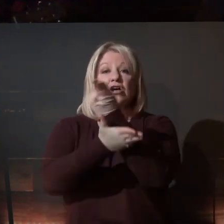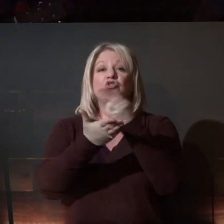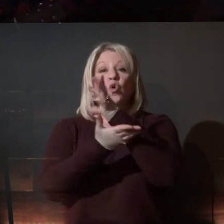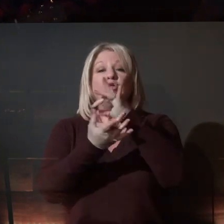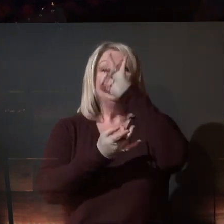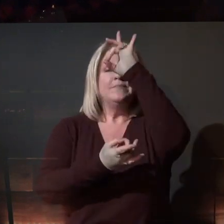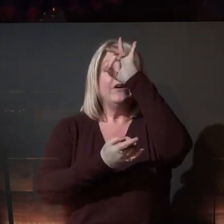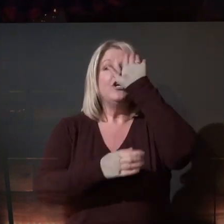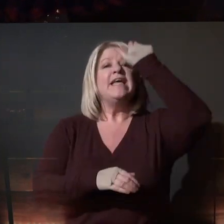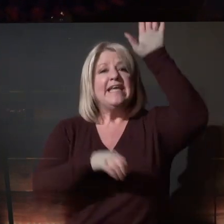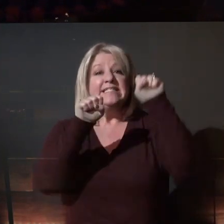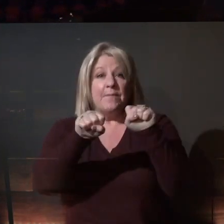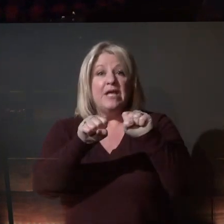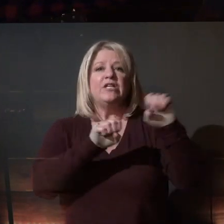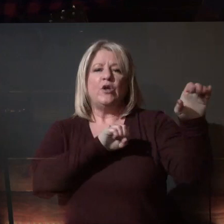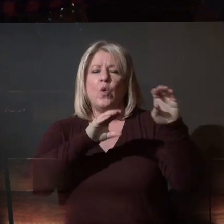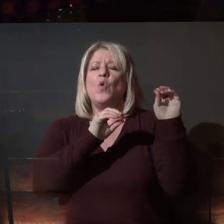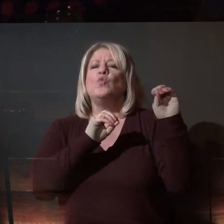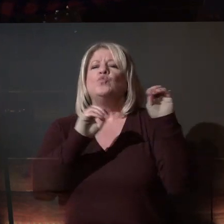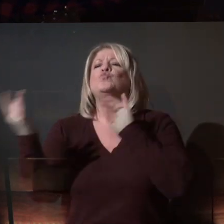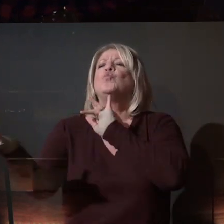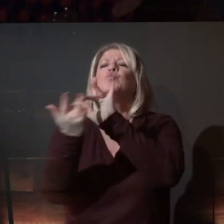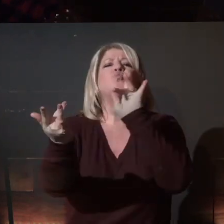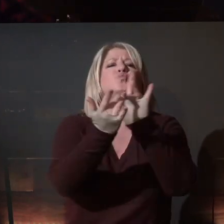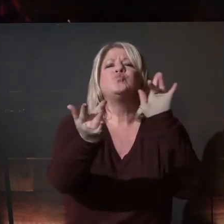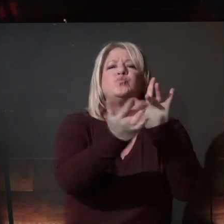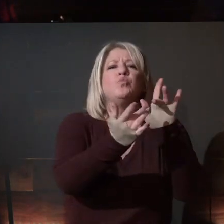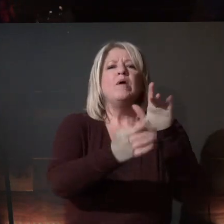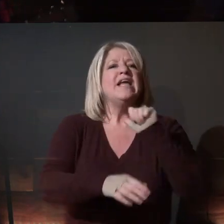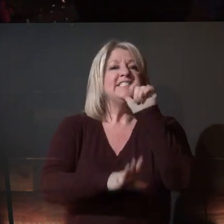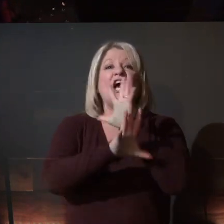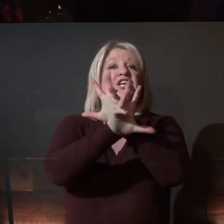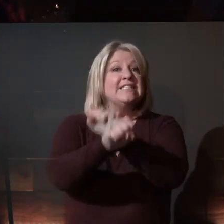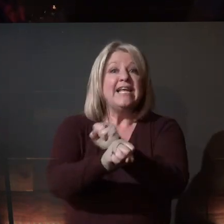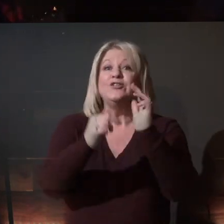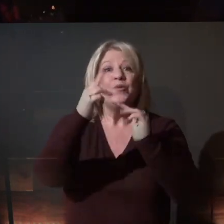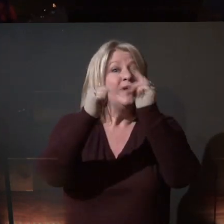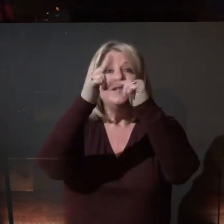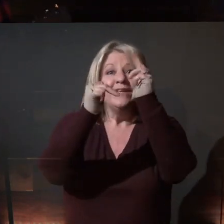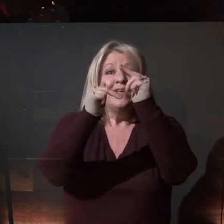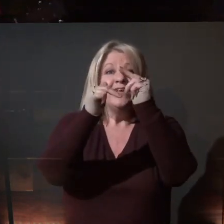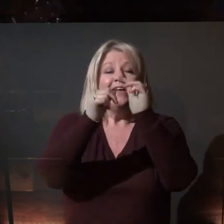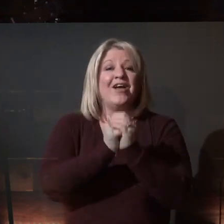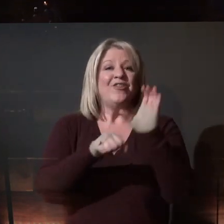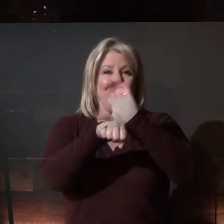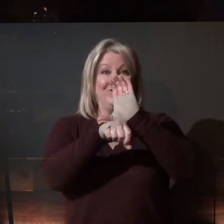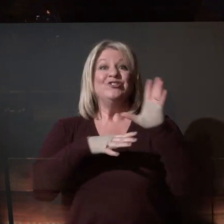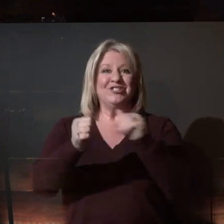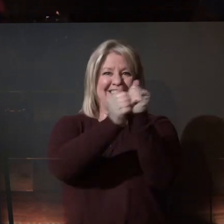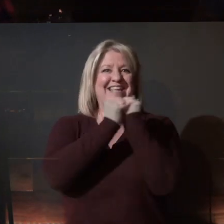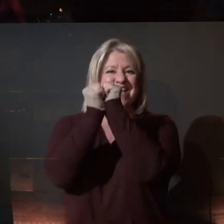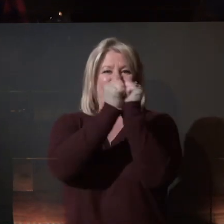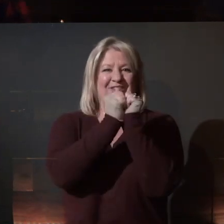Spirit and his ability to move is not isolated into one building. That's right. when the church is together. That His Holy